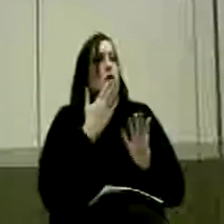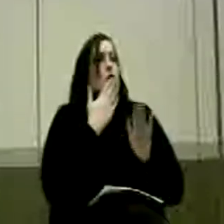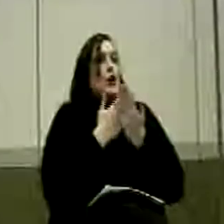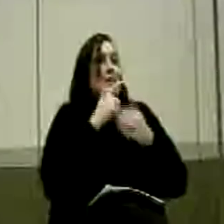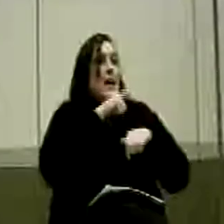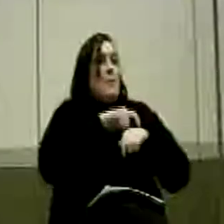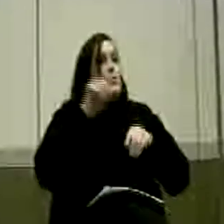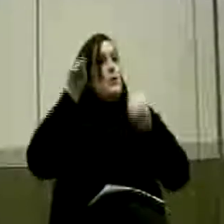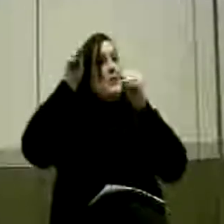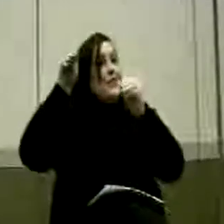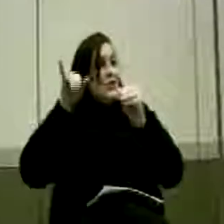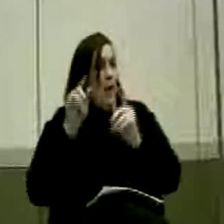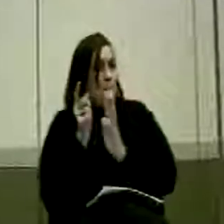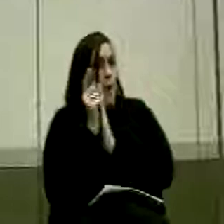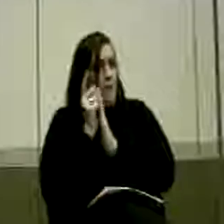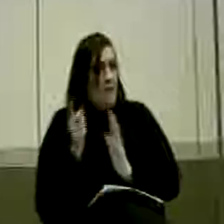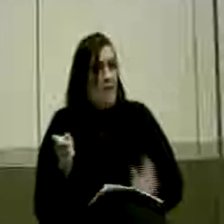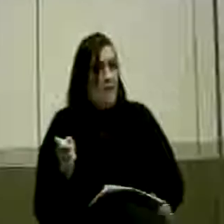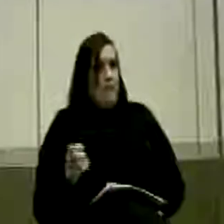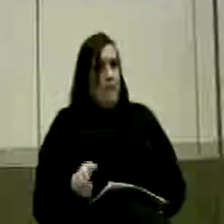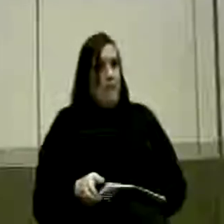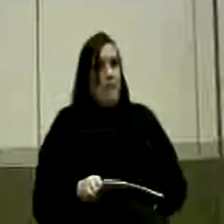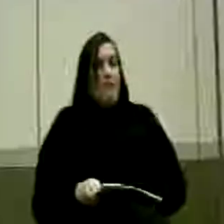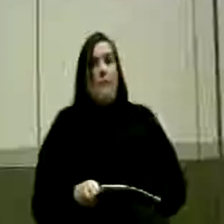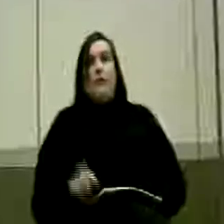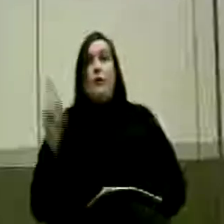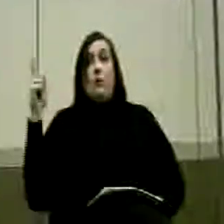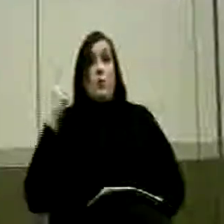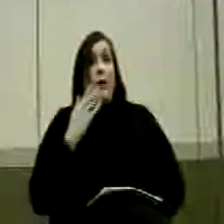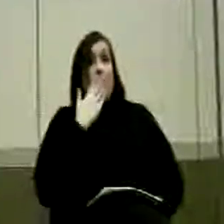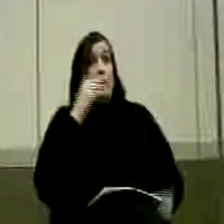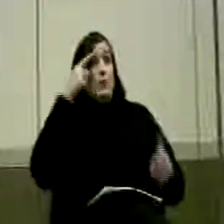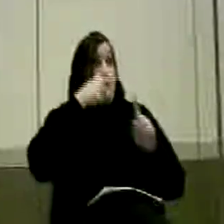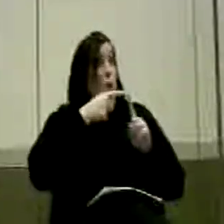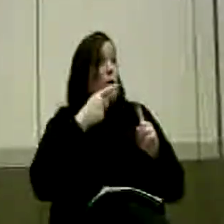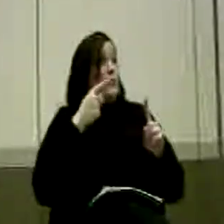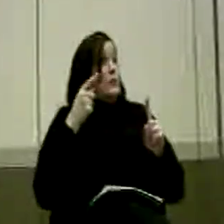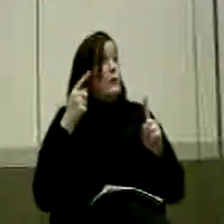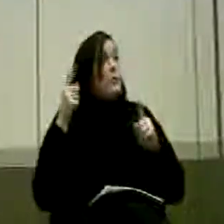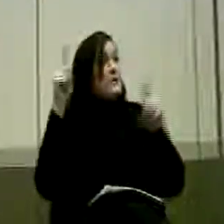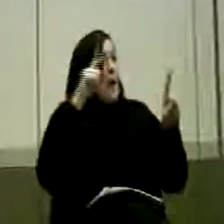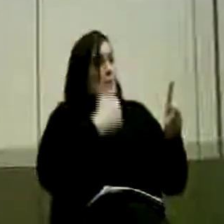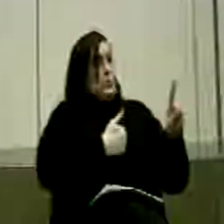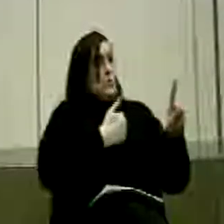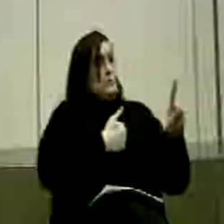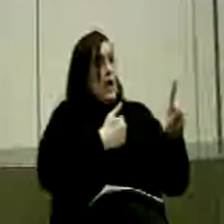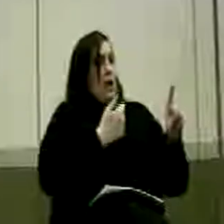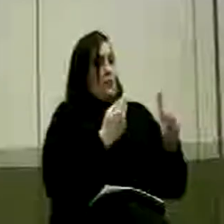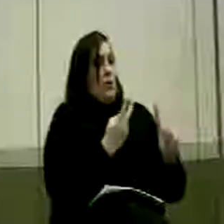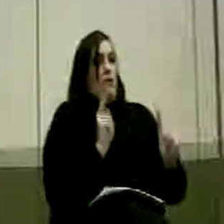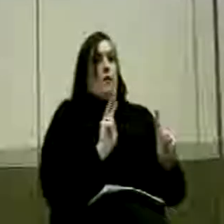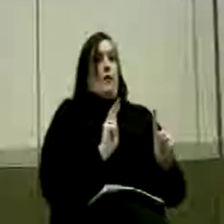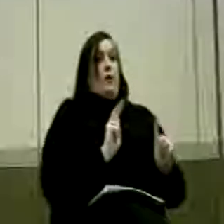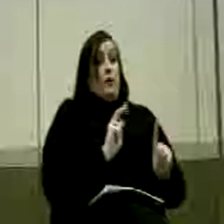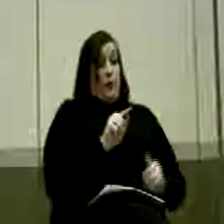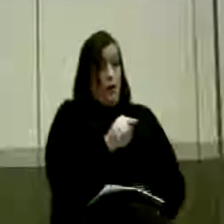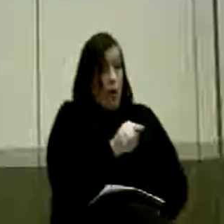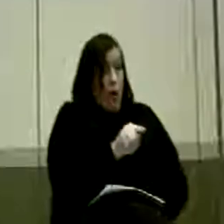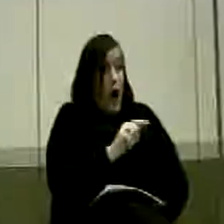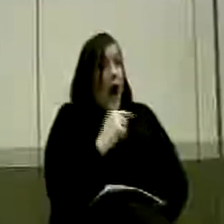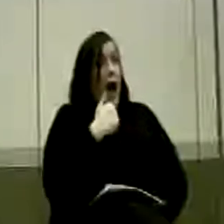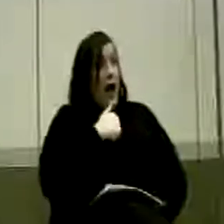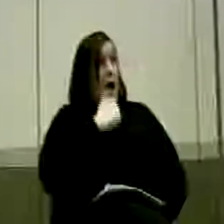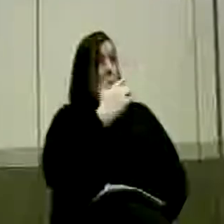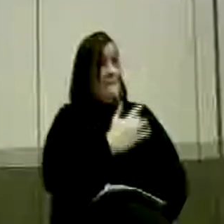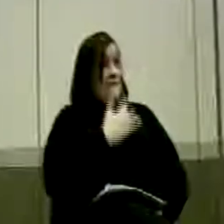it. Yeah. Right, yeah, that's a good point. Whenever it's really happening to themselves, yeah. And then you can kind of match that up. I'm feeling this